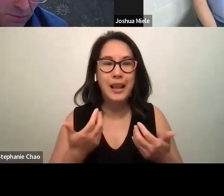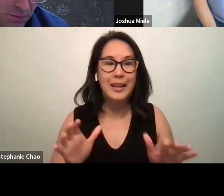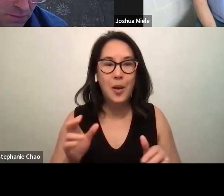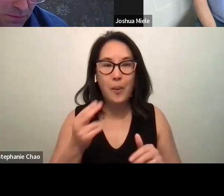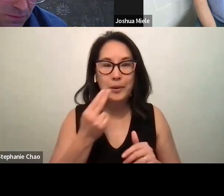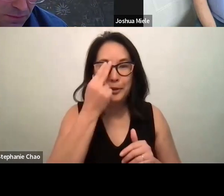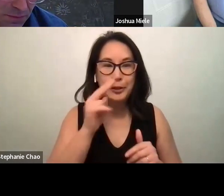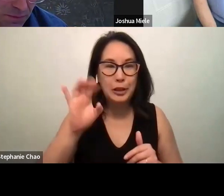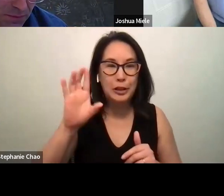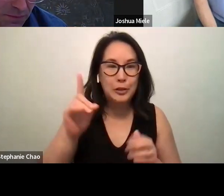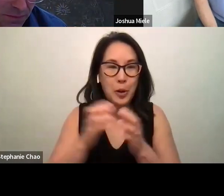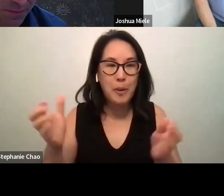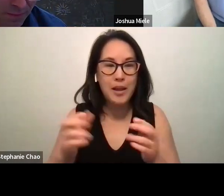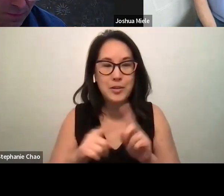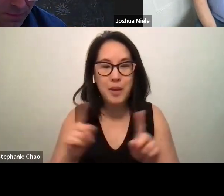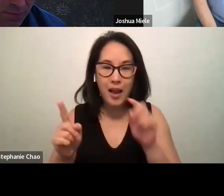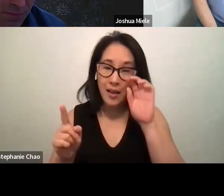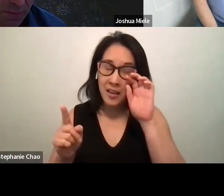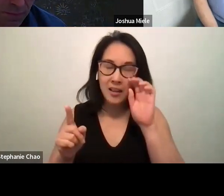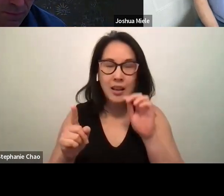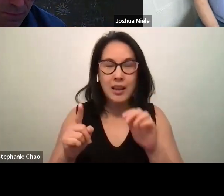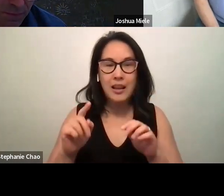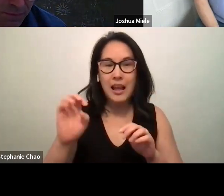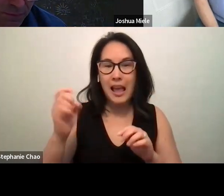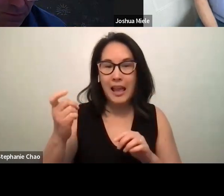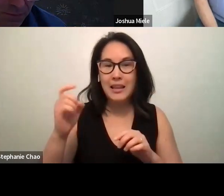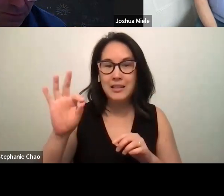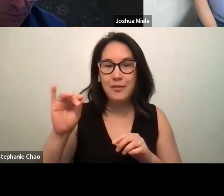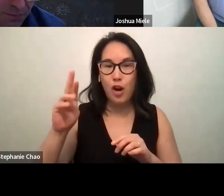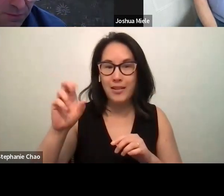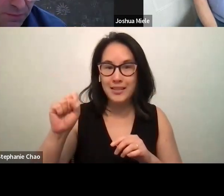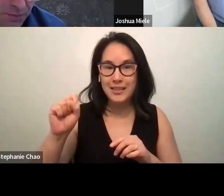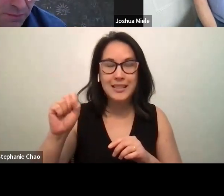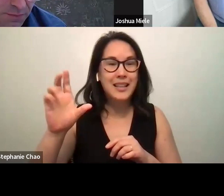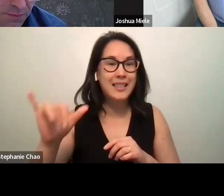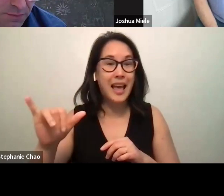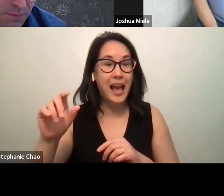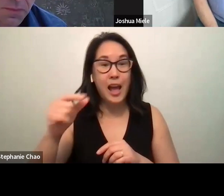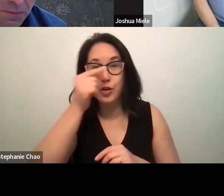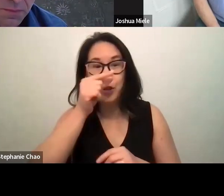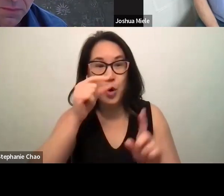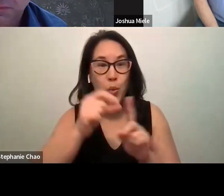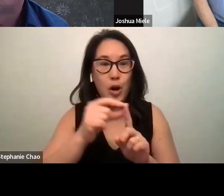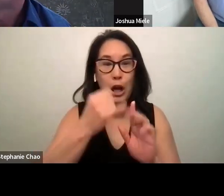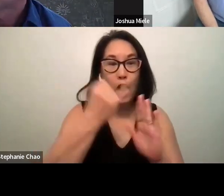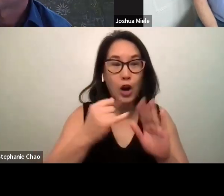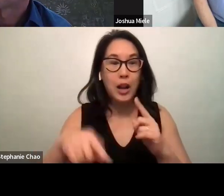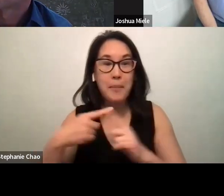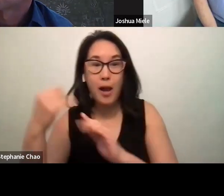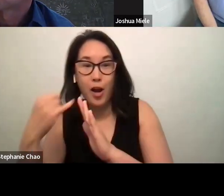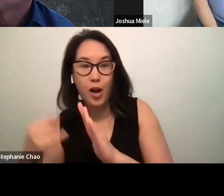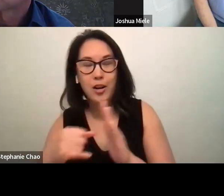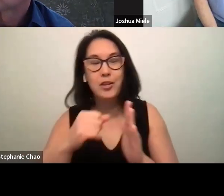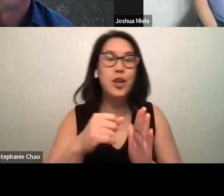but, you know, ekphrasis, which is the Greek word for art about art, you know, writing a